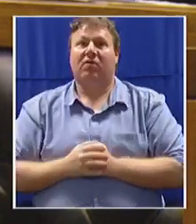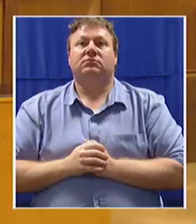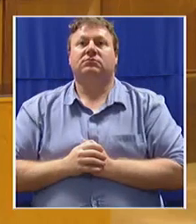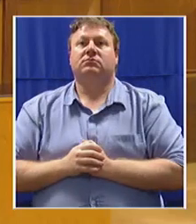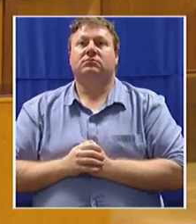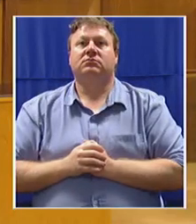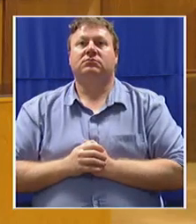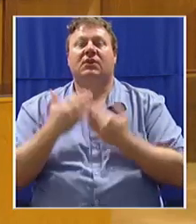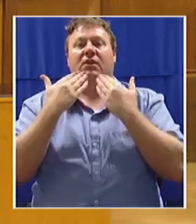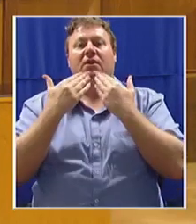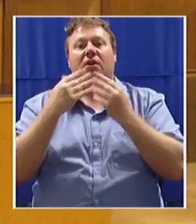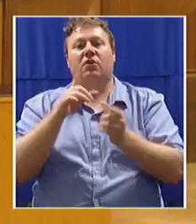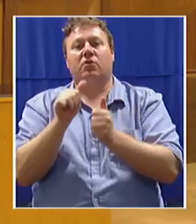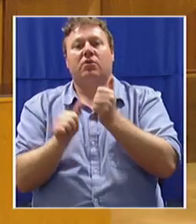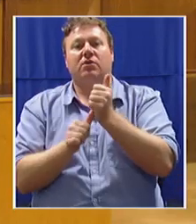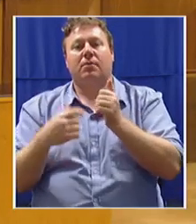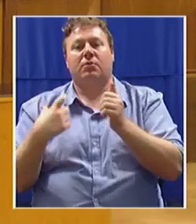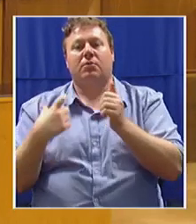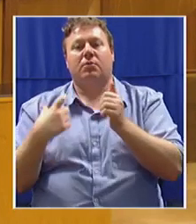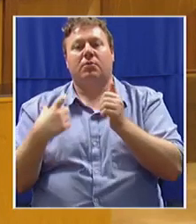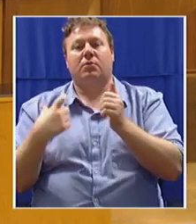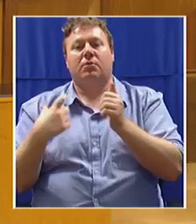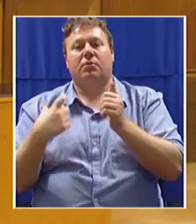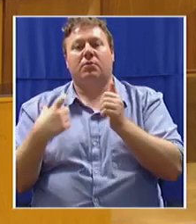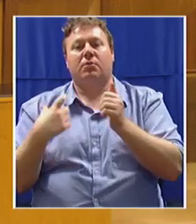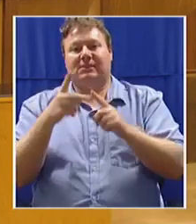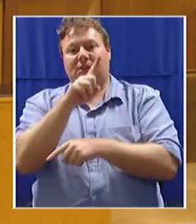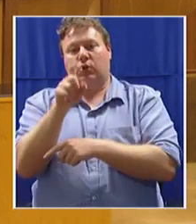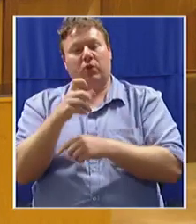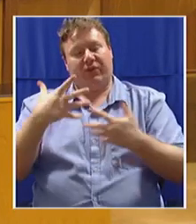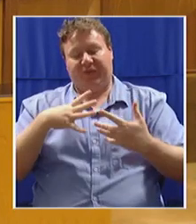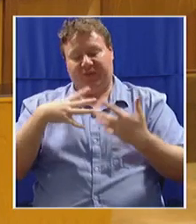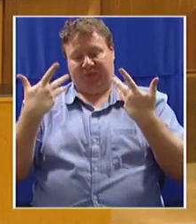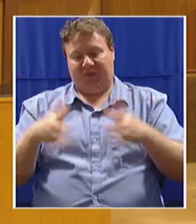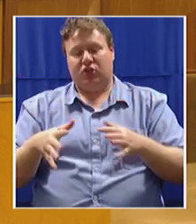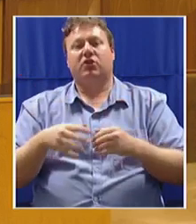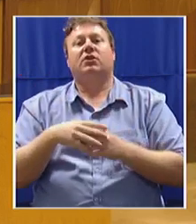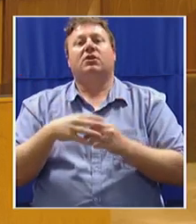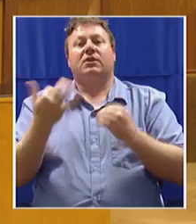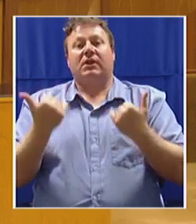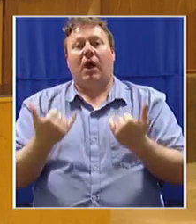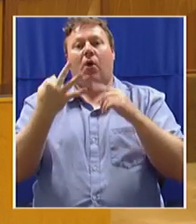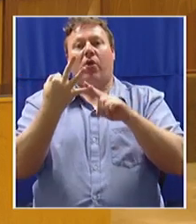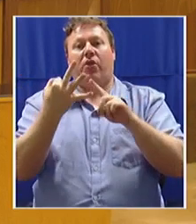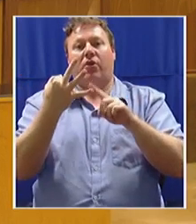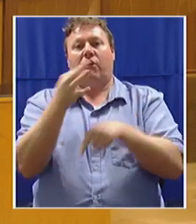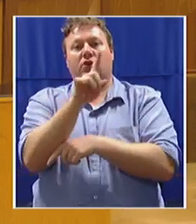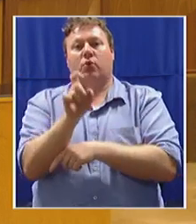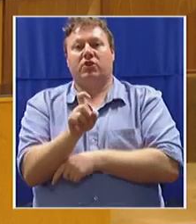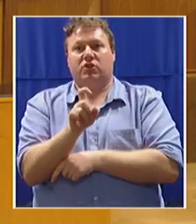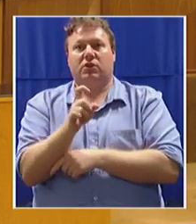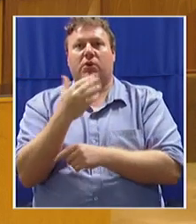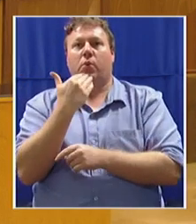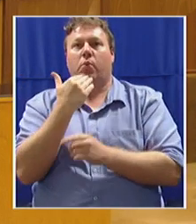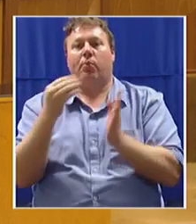Thank you, Deputy President. That takes care of the second question. We proceed to the third question. That question was put to